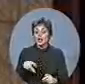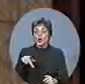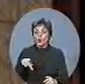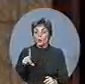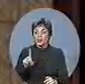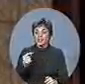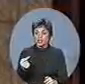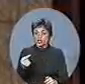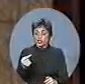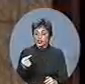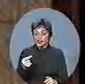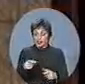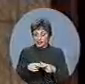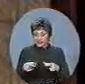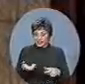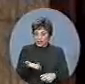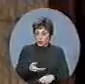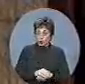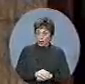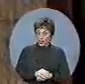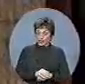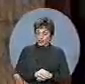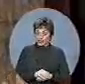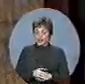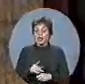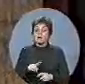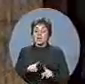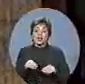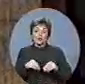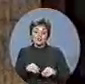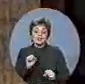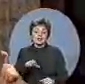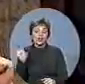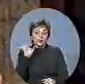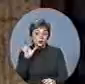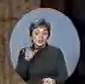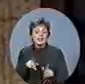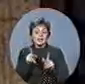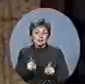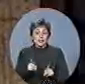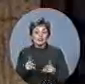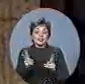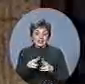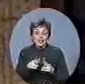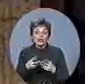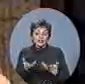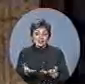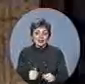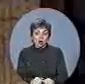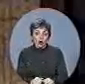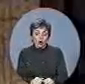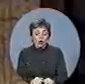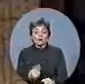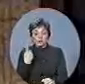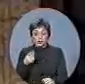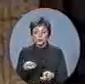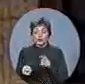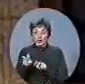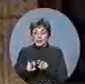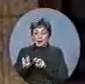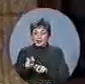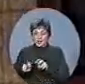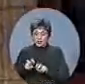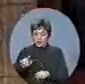and stop his attempt to turn Canadian airline passengers into cannon fodder? Will he stop playing games with the safety of